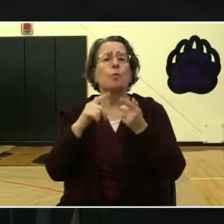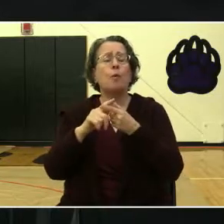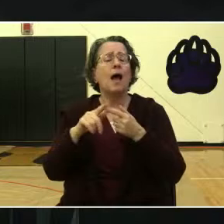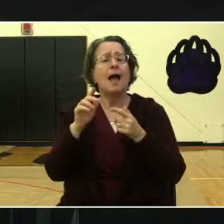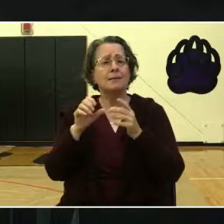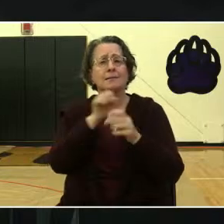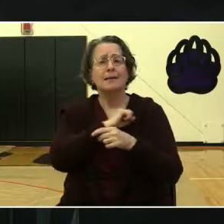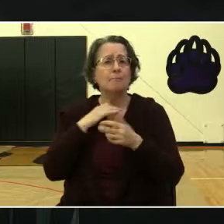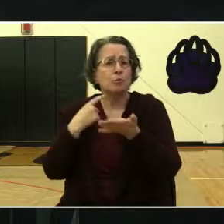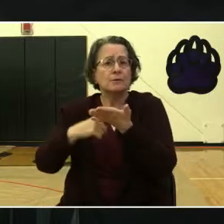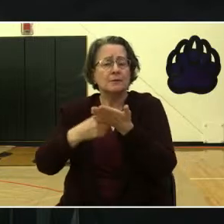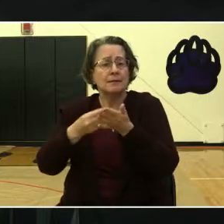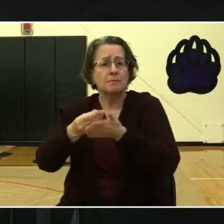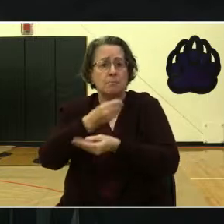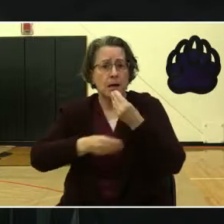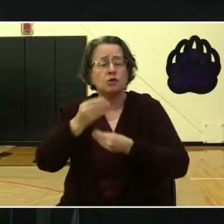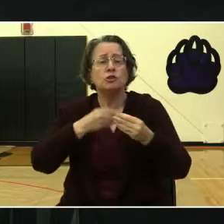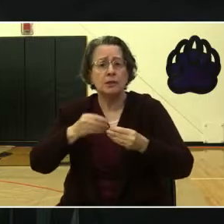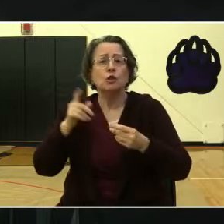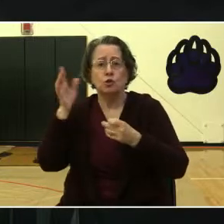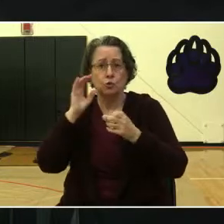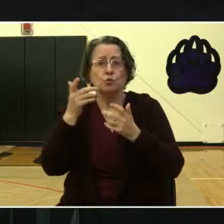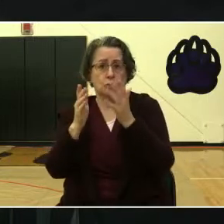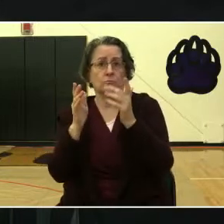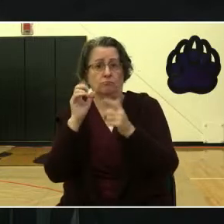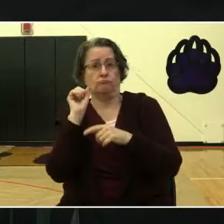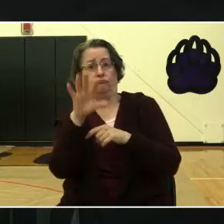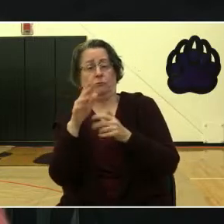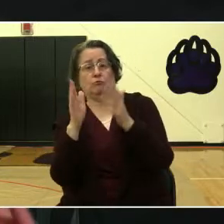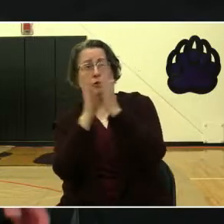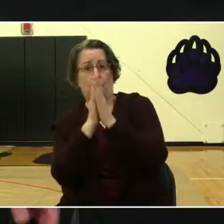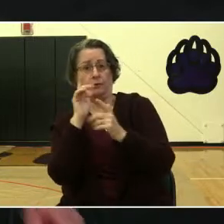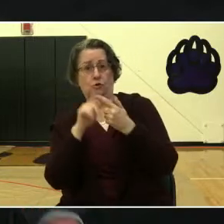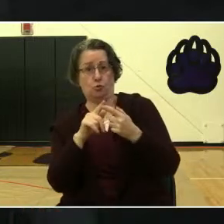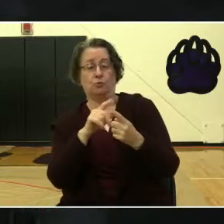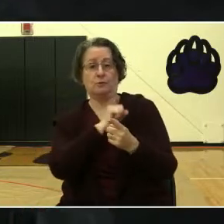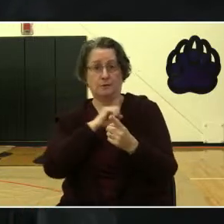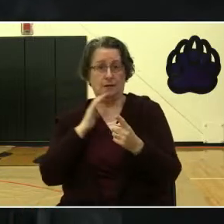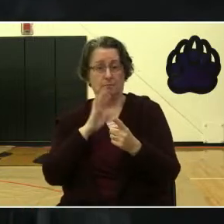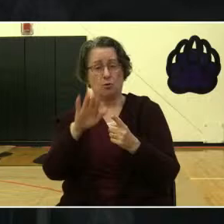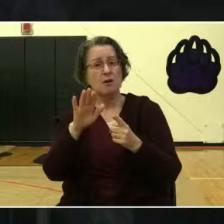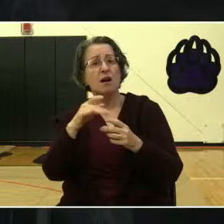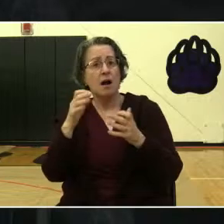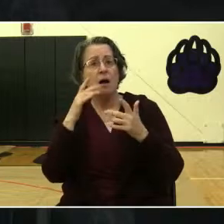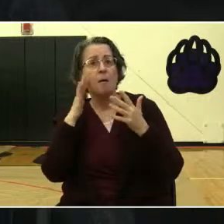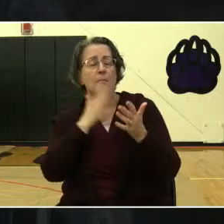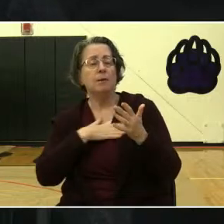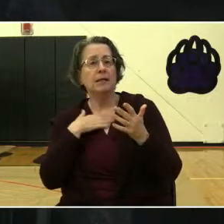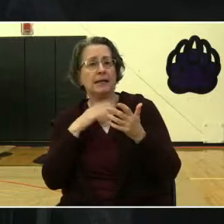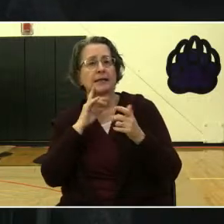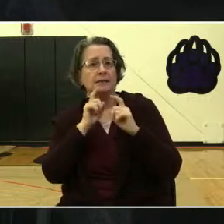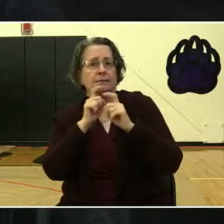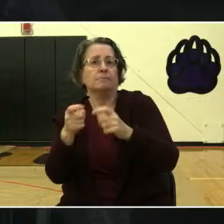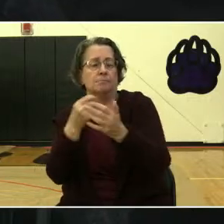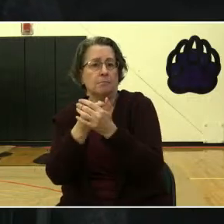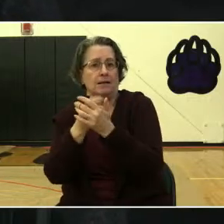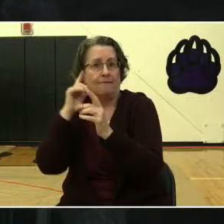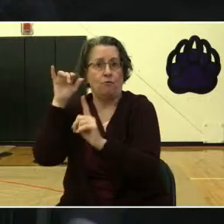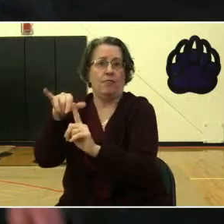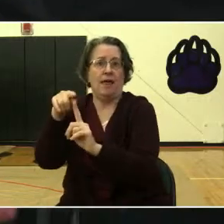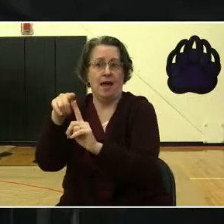that action to be taken or one could proceed under the uh Provisions in the